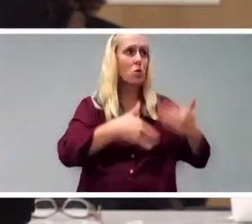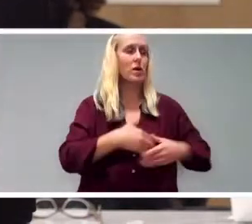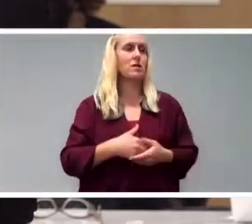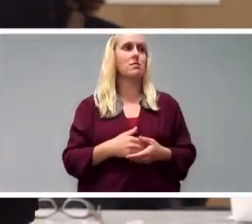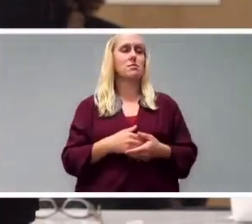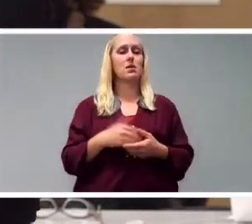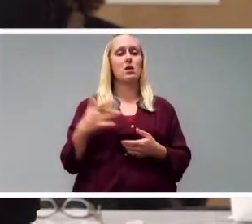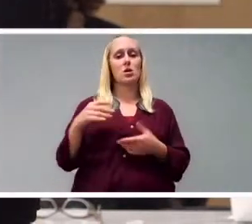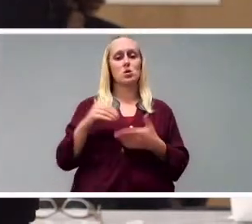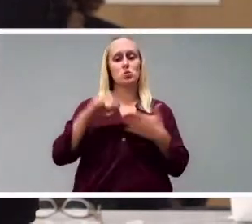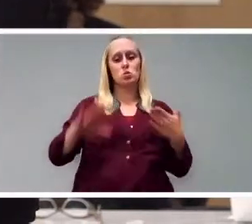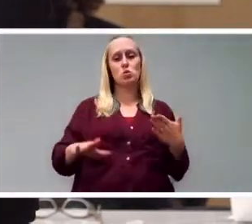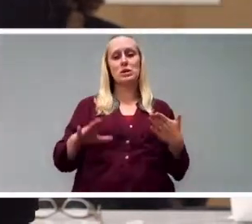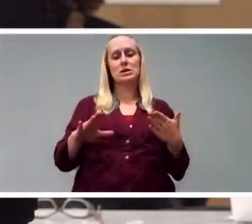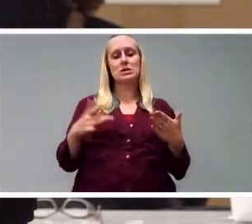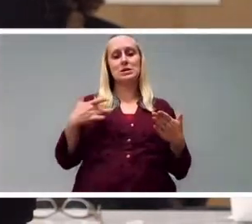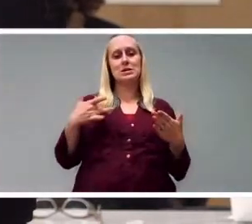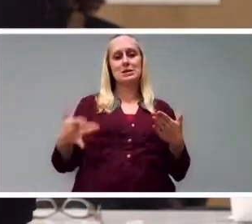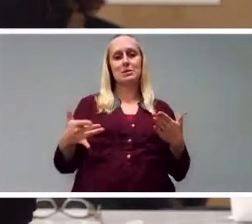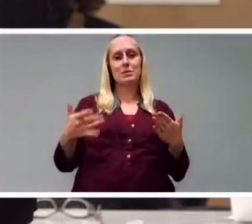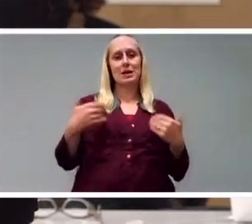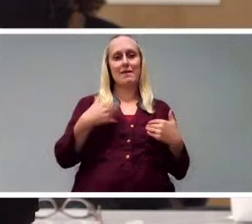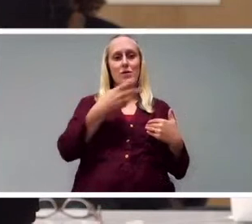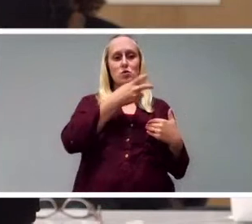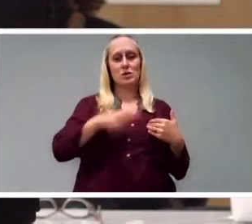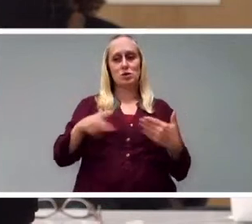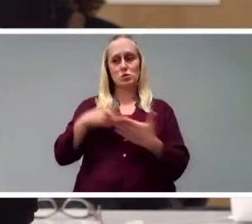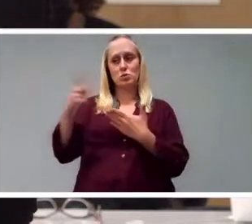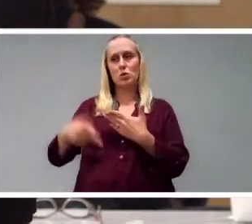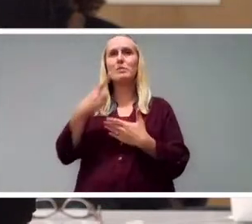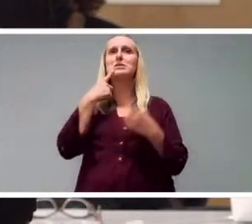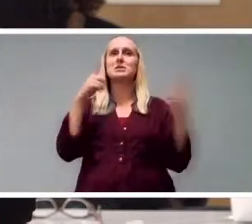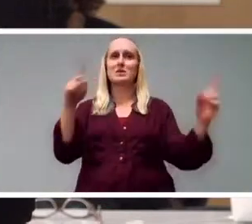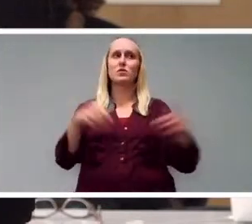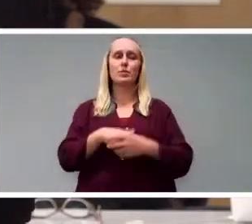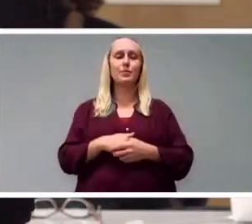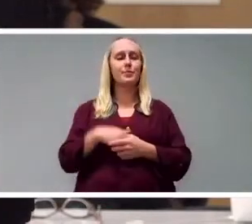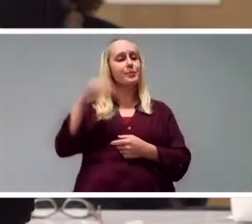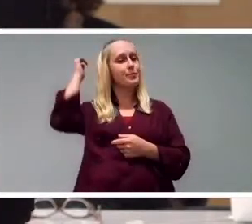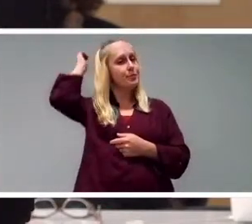usually have gone through transition programs, have done pretty well.